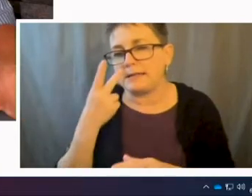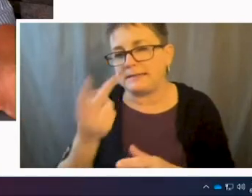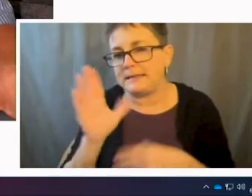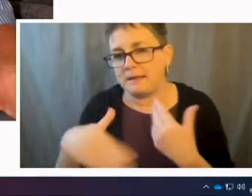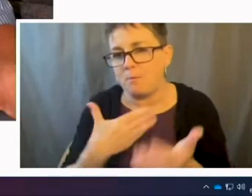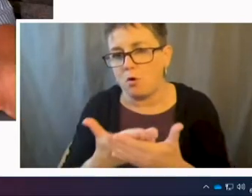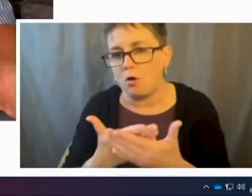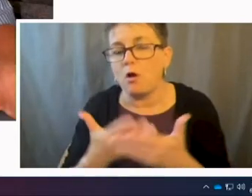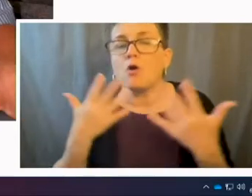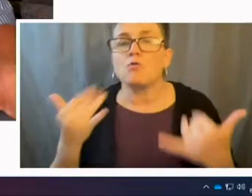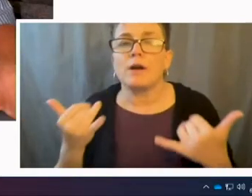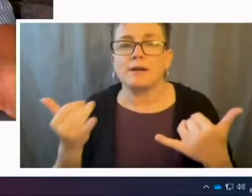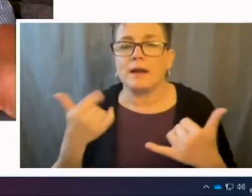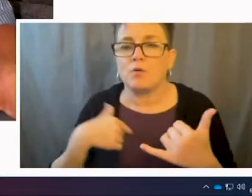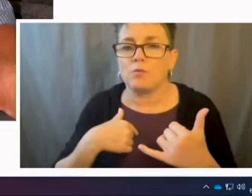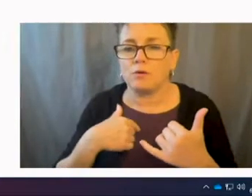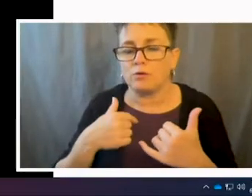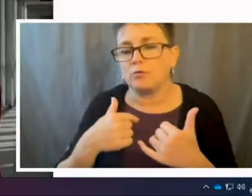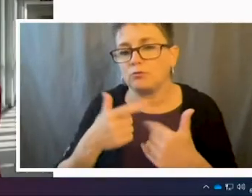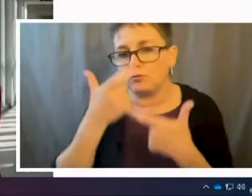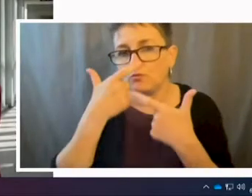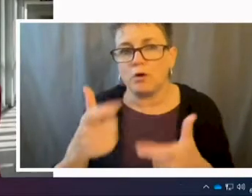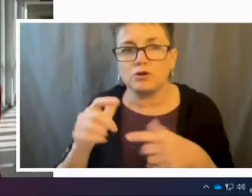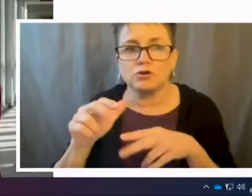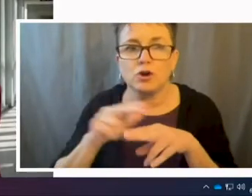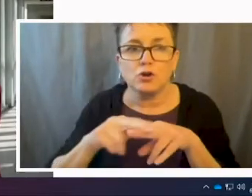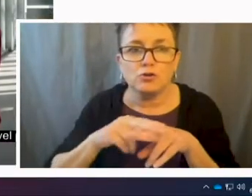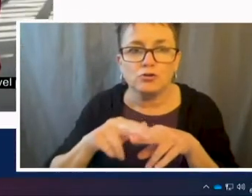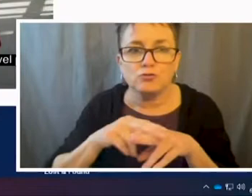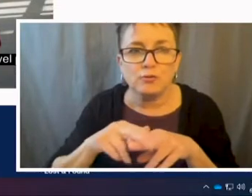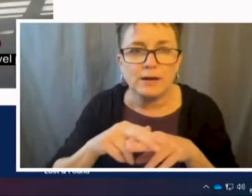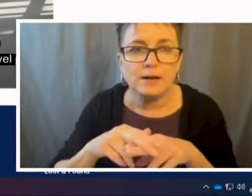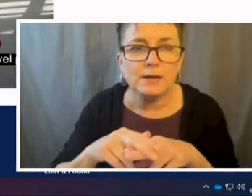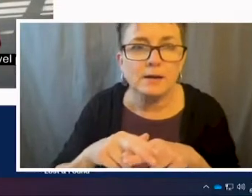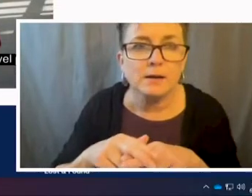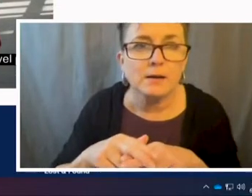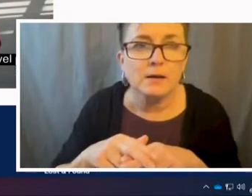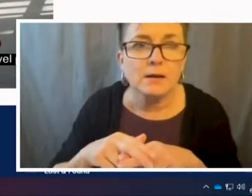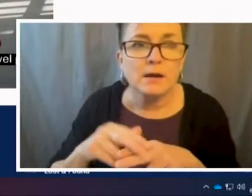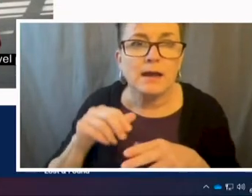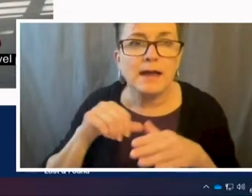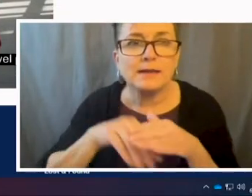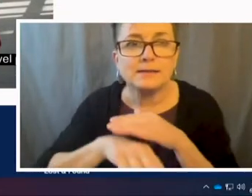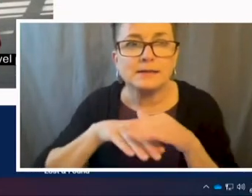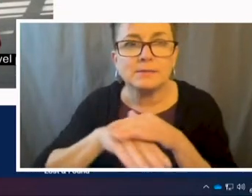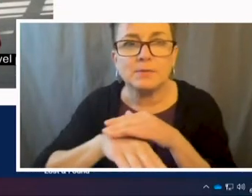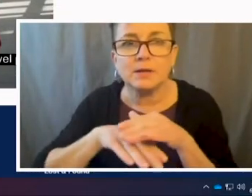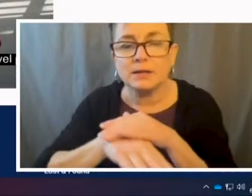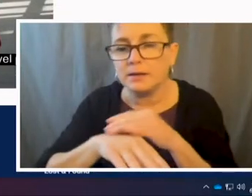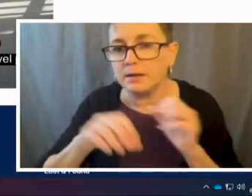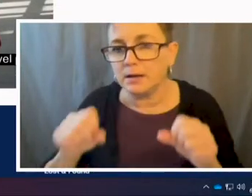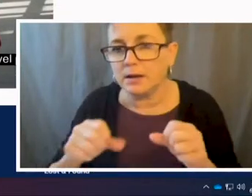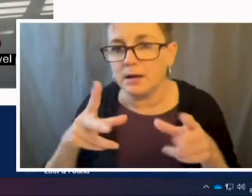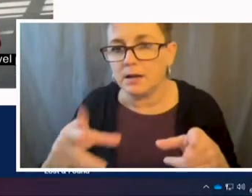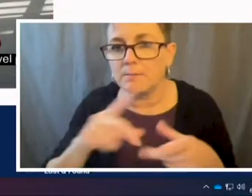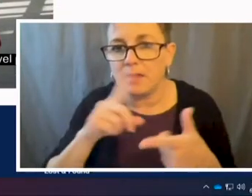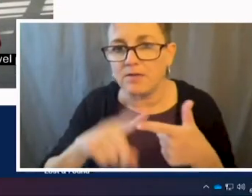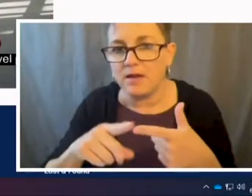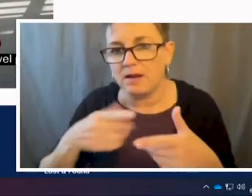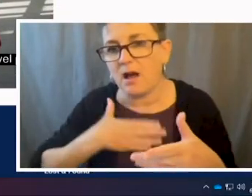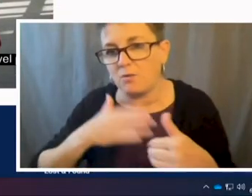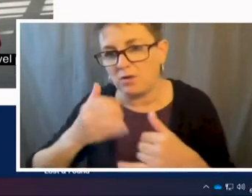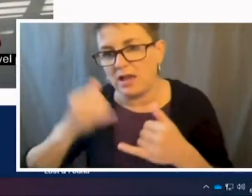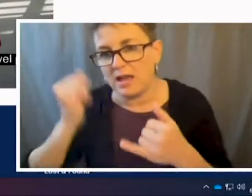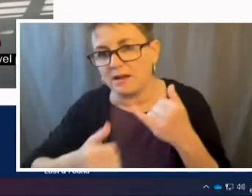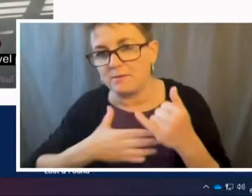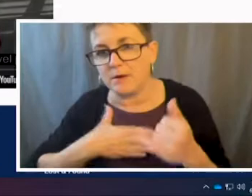train accessibility video clip. Right after this will be the end of my presentation. So let